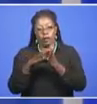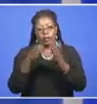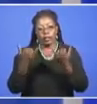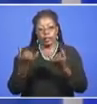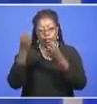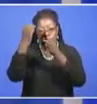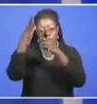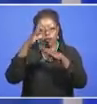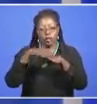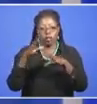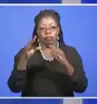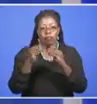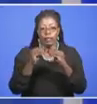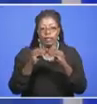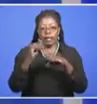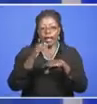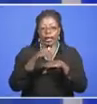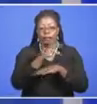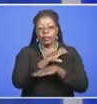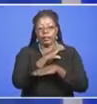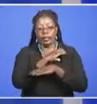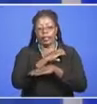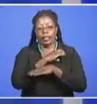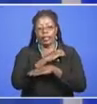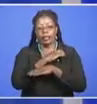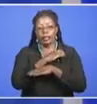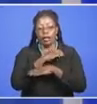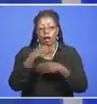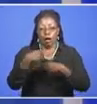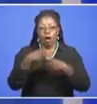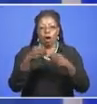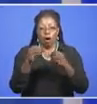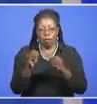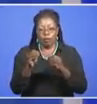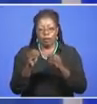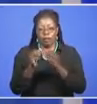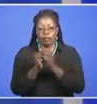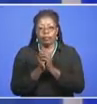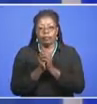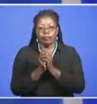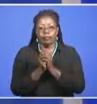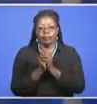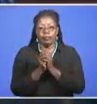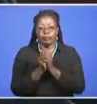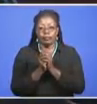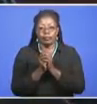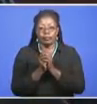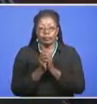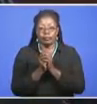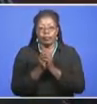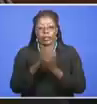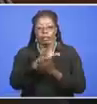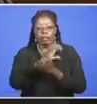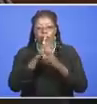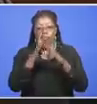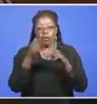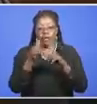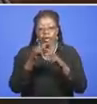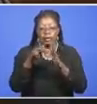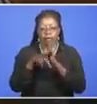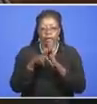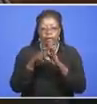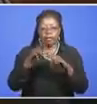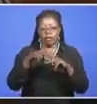information during a press conference at police headquarters today. Our Fern Carey has more. Police reporting that homicides are down